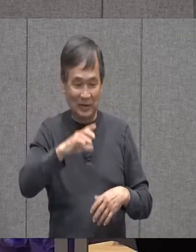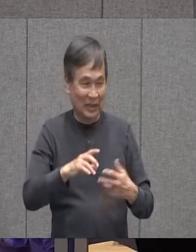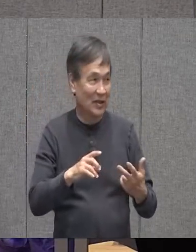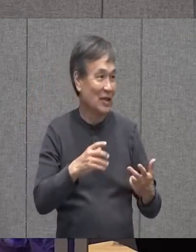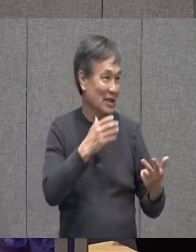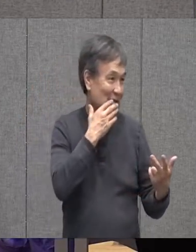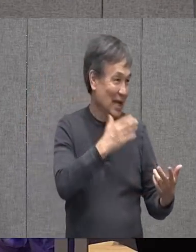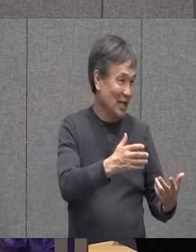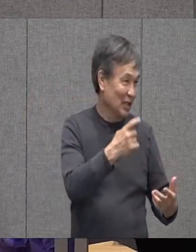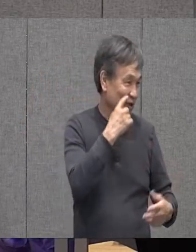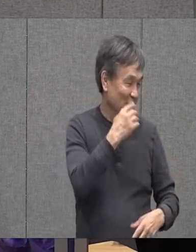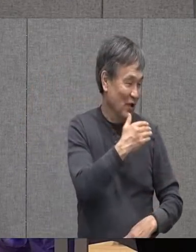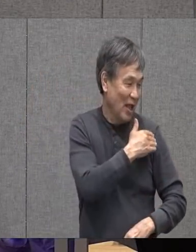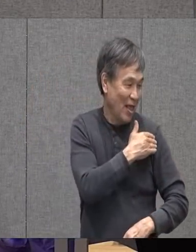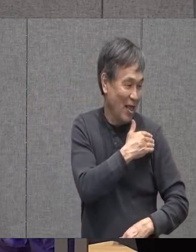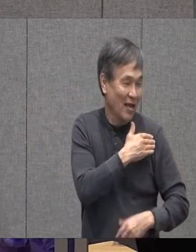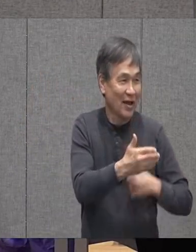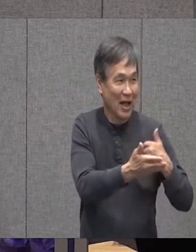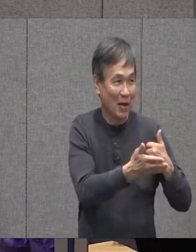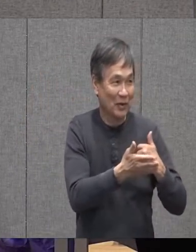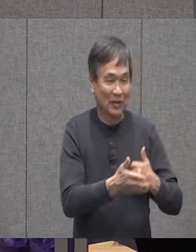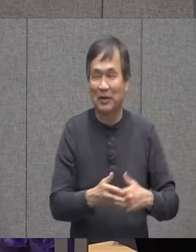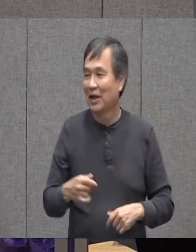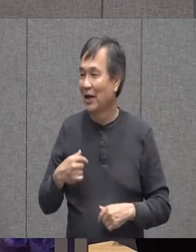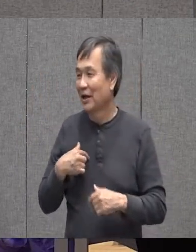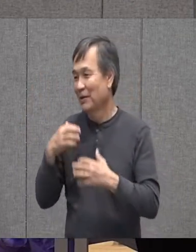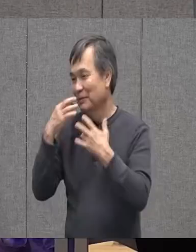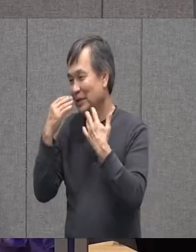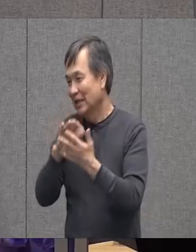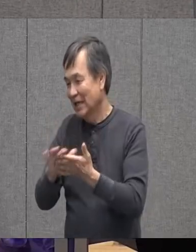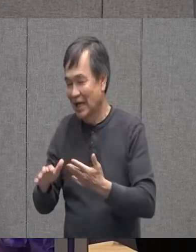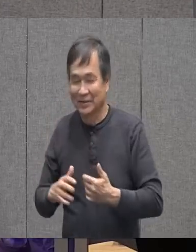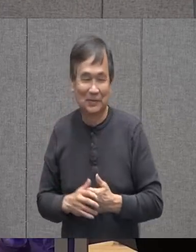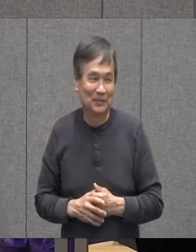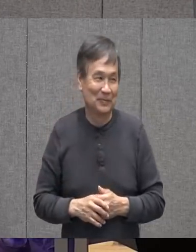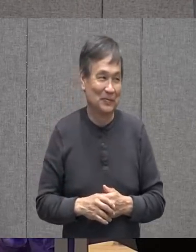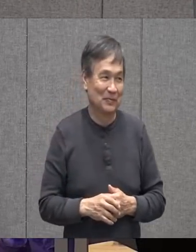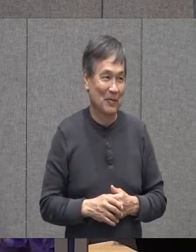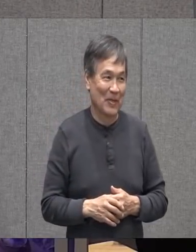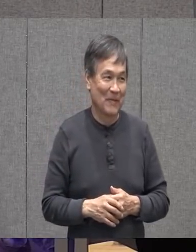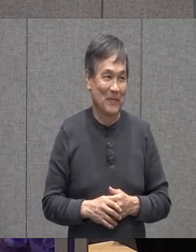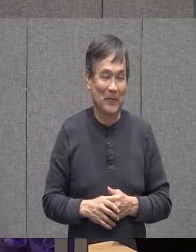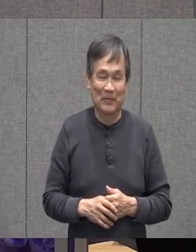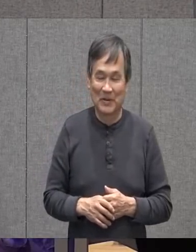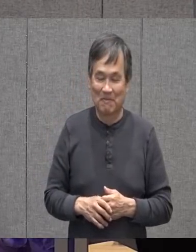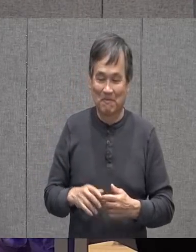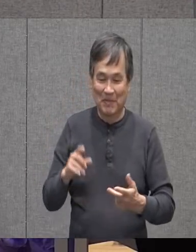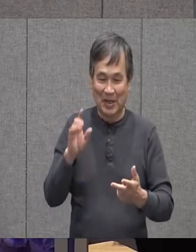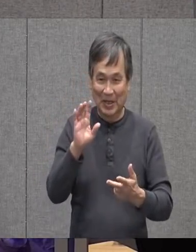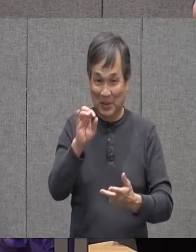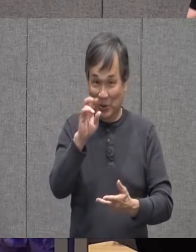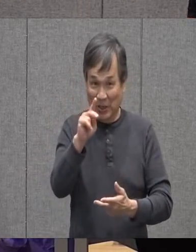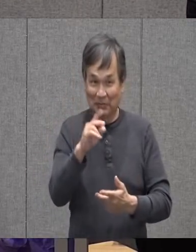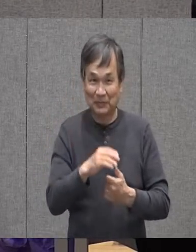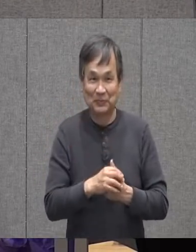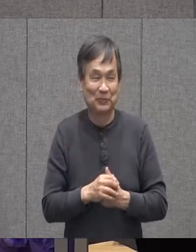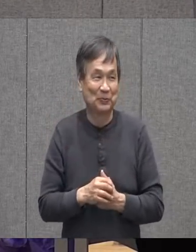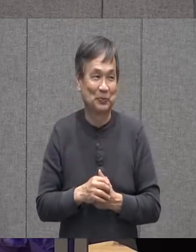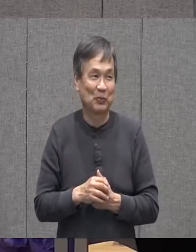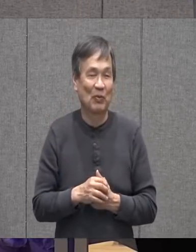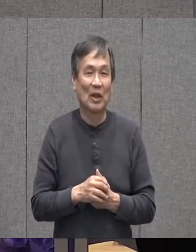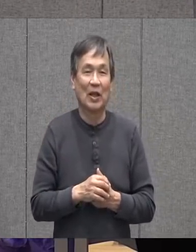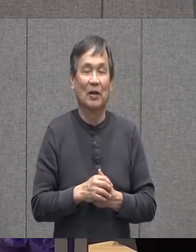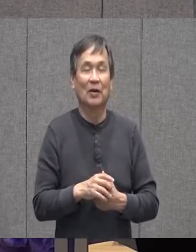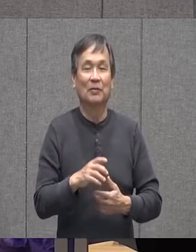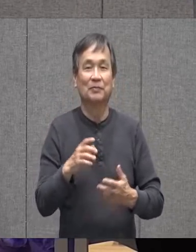you for that clue, Mrs. Sears. I'm being nice. I could probably have done some competition there. Yes, she's being very nice.